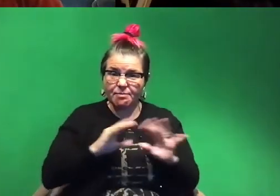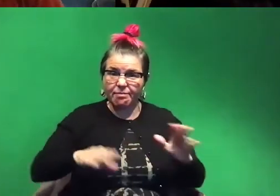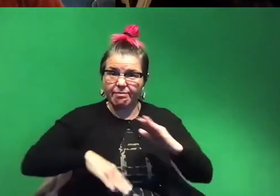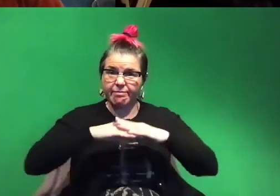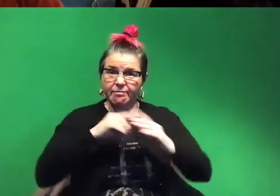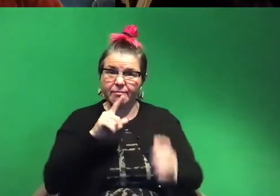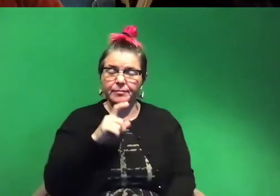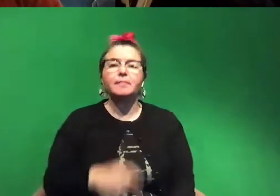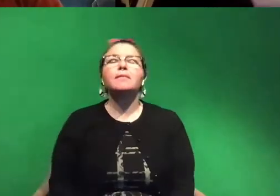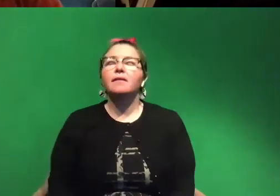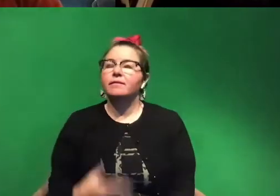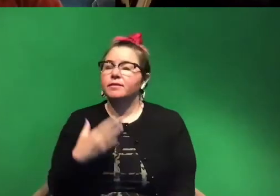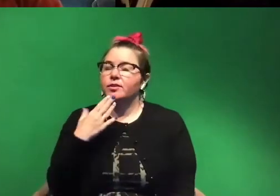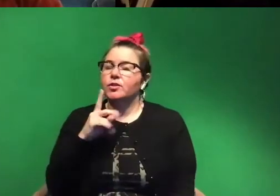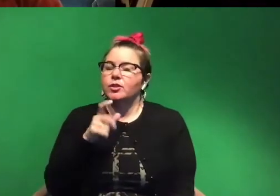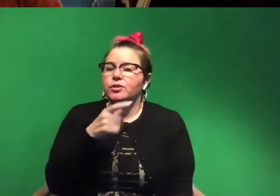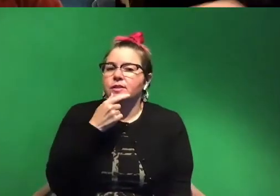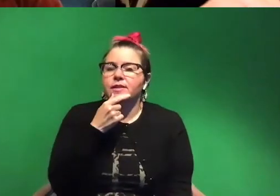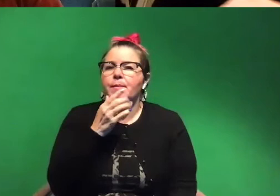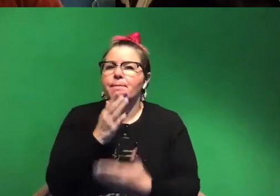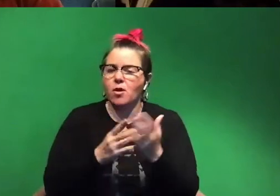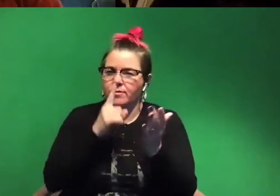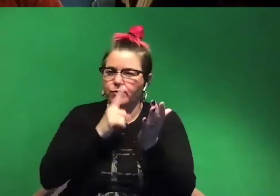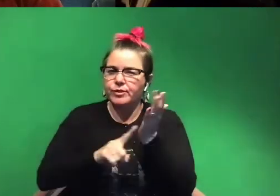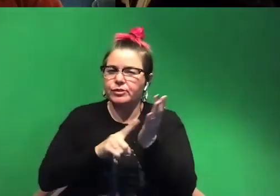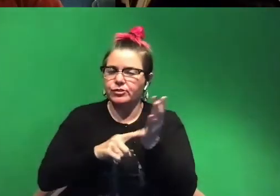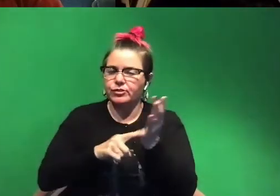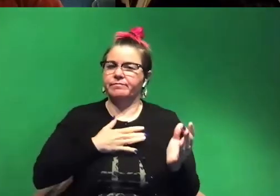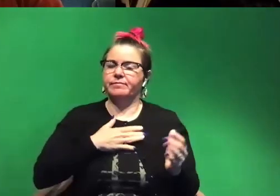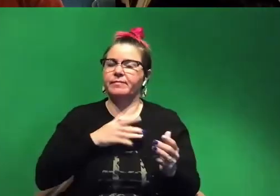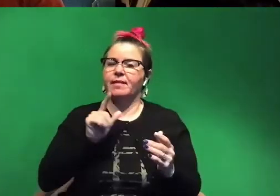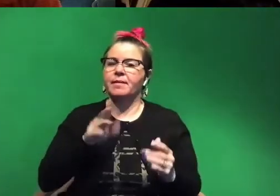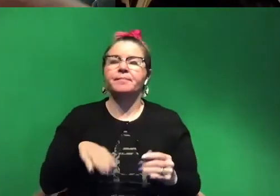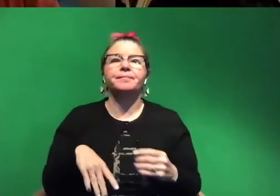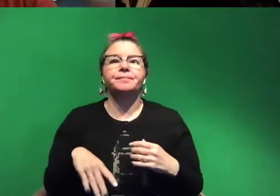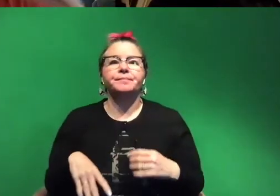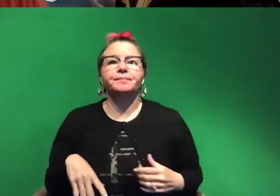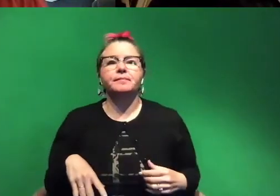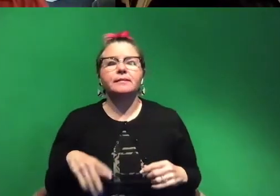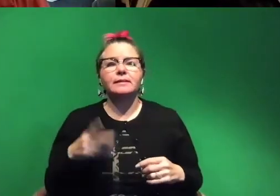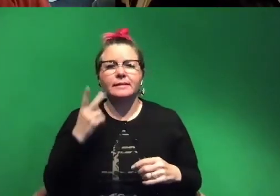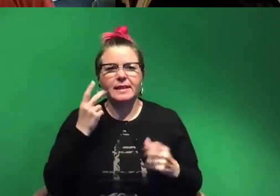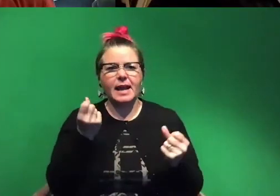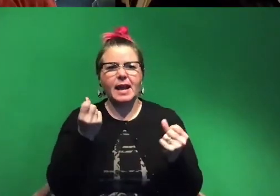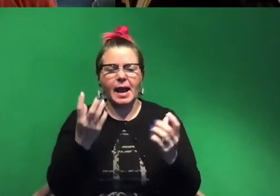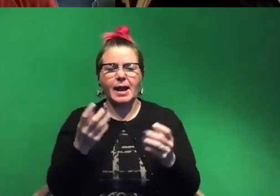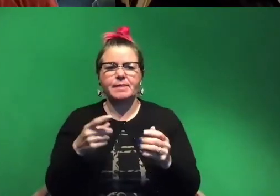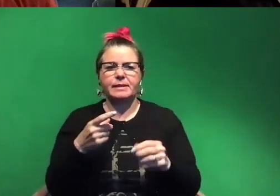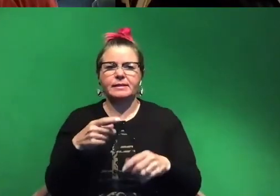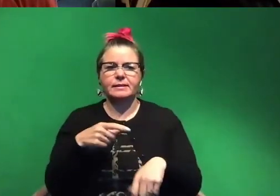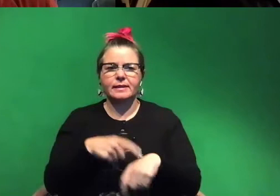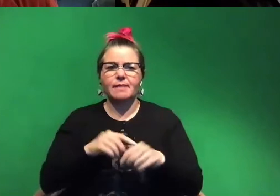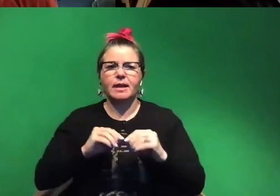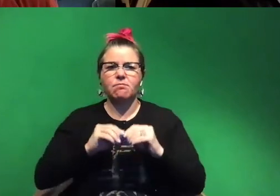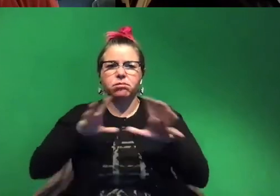Yeah, so that's a great question. That was part of the research that I did in the lab, was seeing how many times basically they can slime before